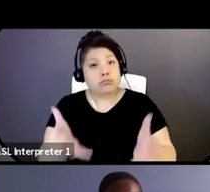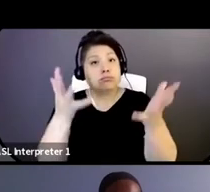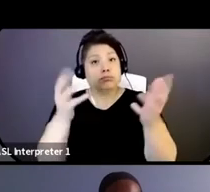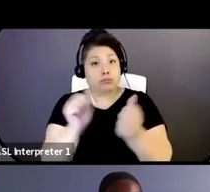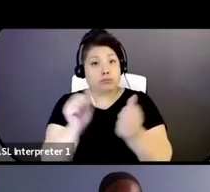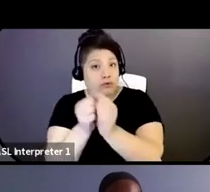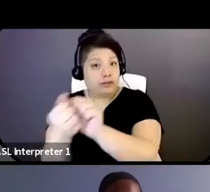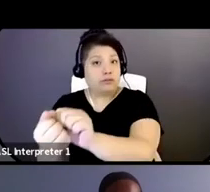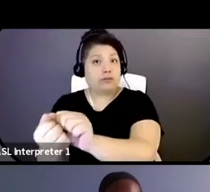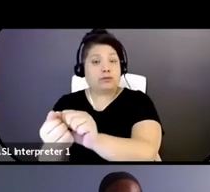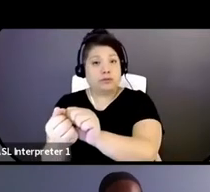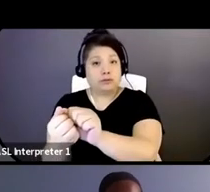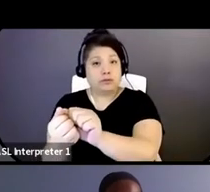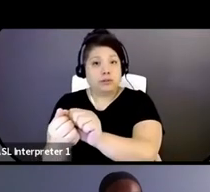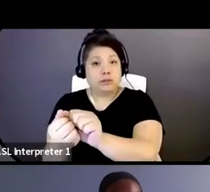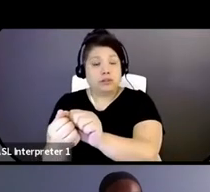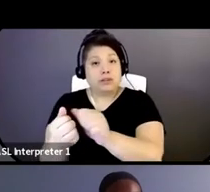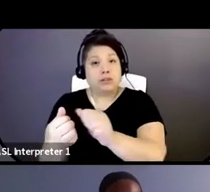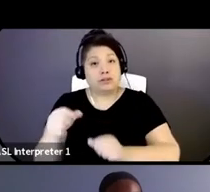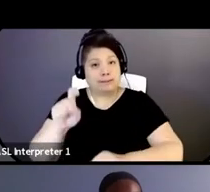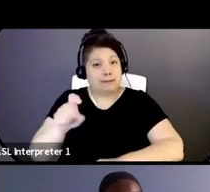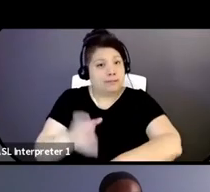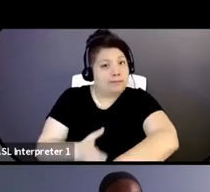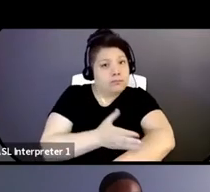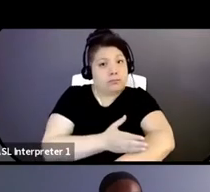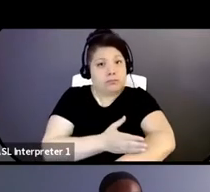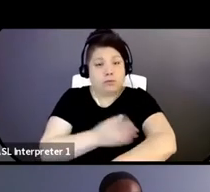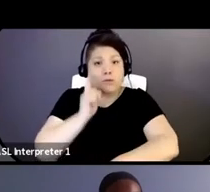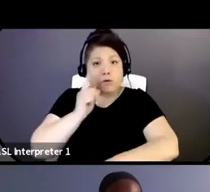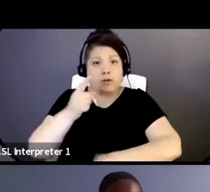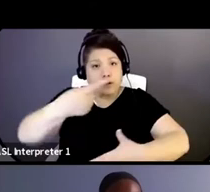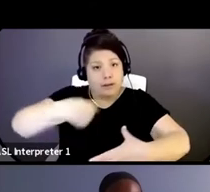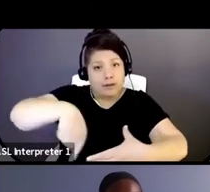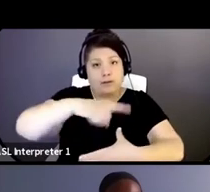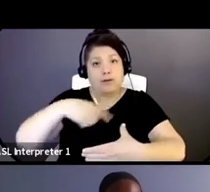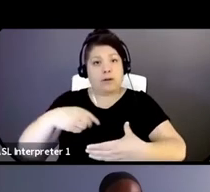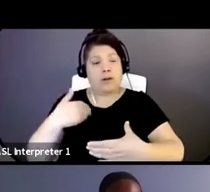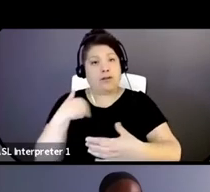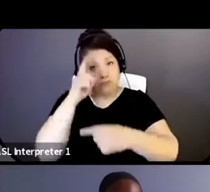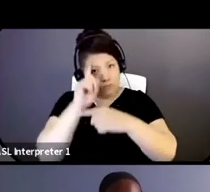made amongst each other and in a good way.